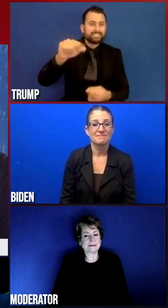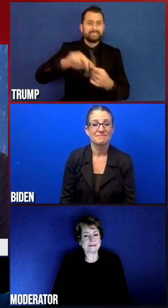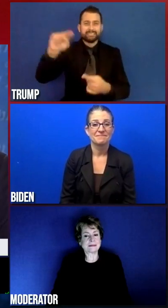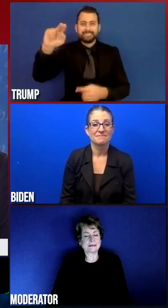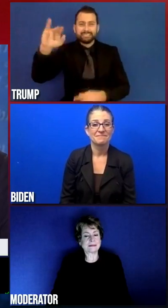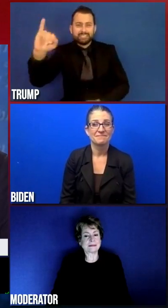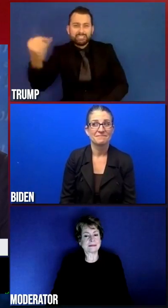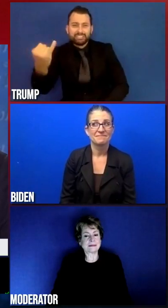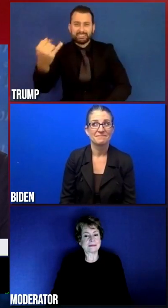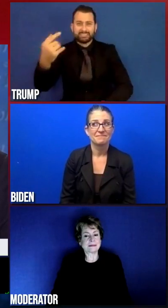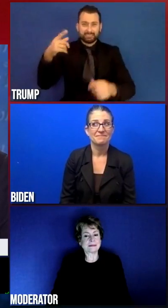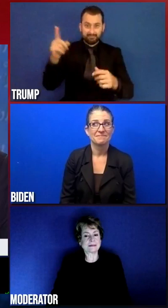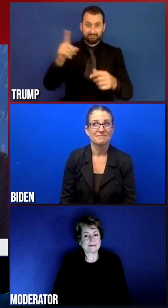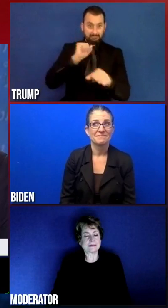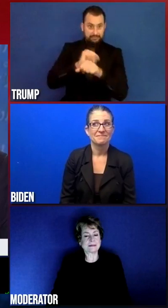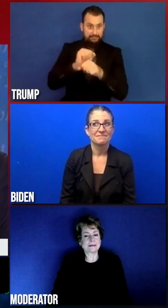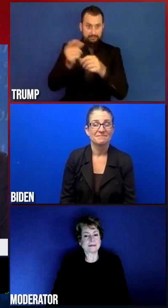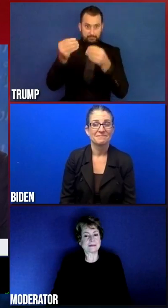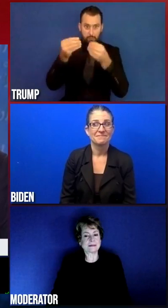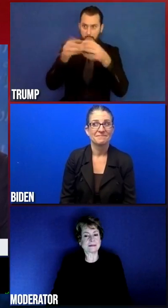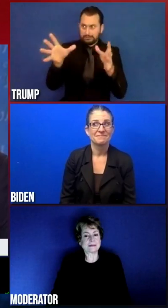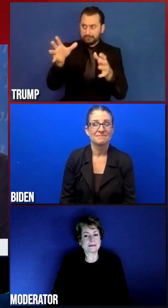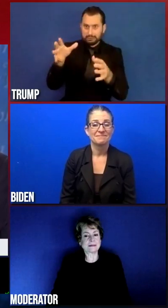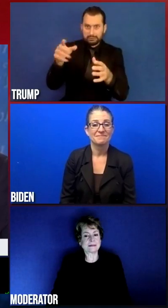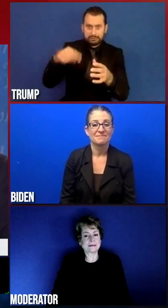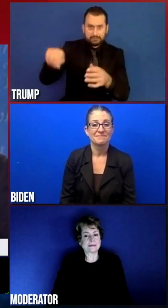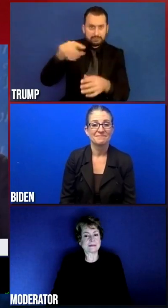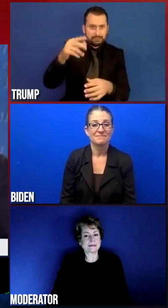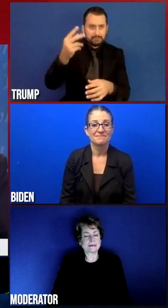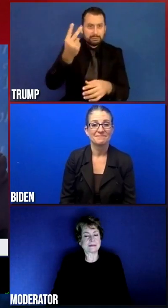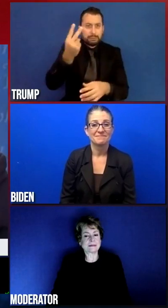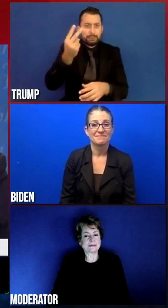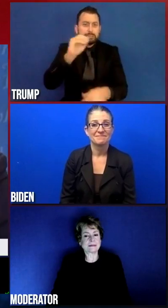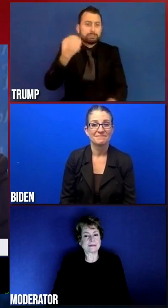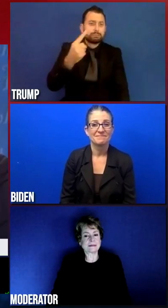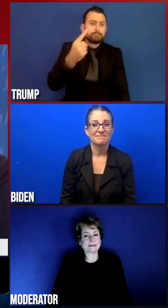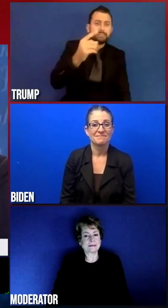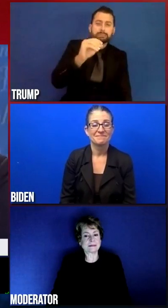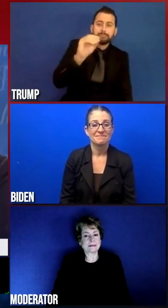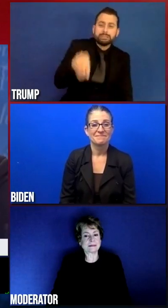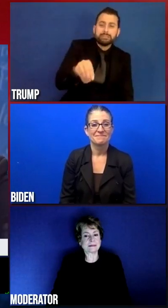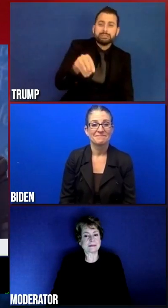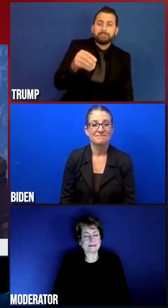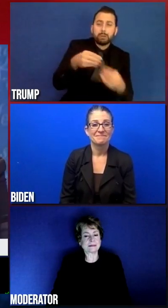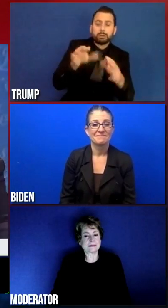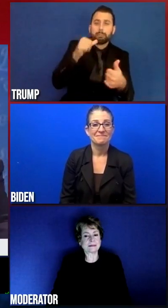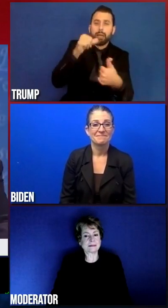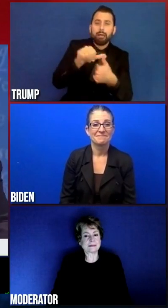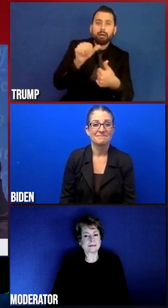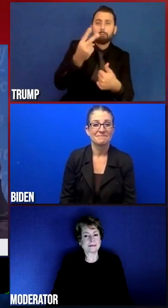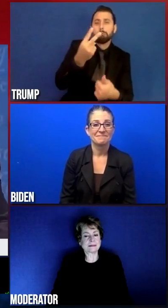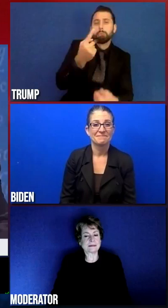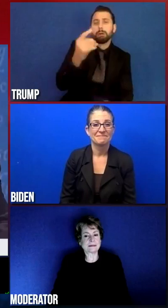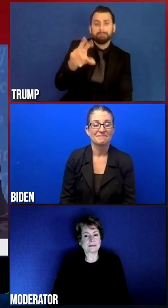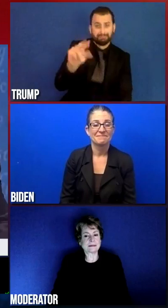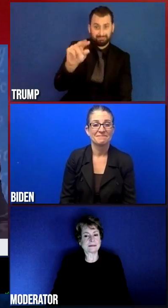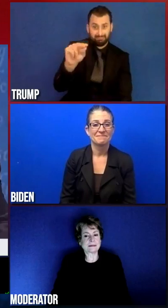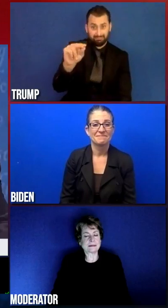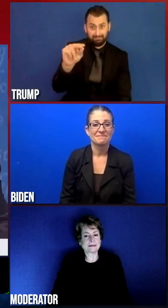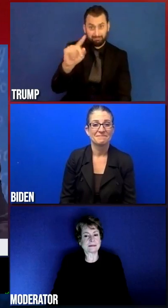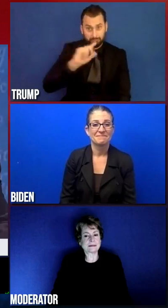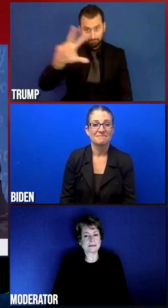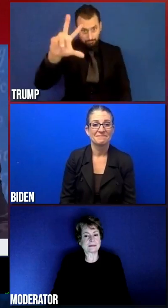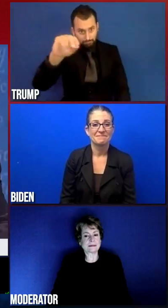losing 30 and 40%. It's a fraud and it's a shame. And can you imagine where they say, you have to